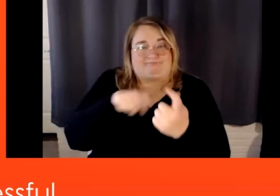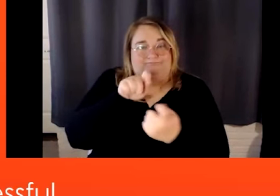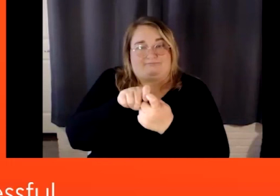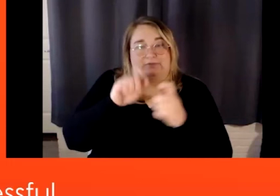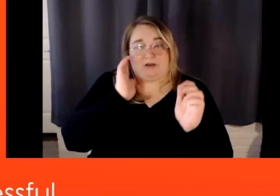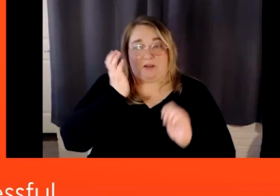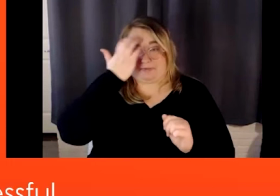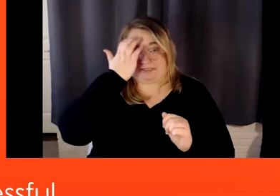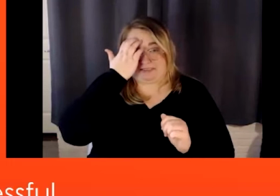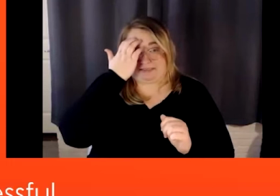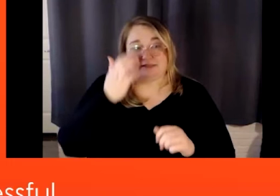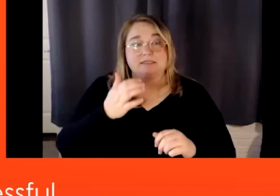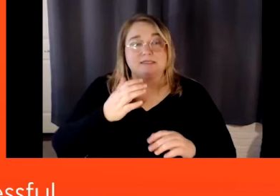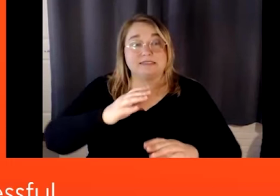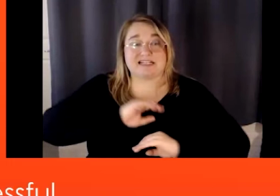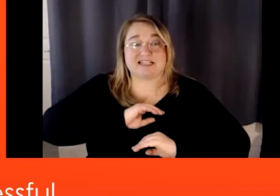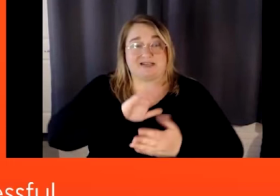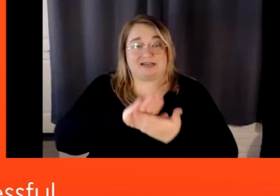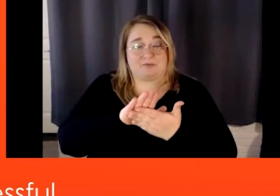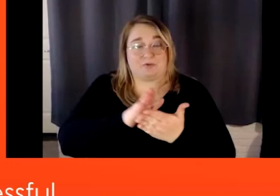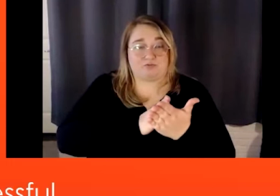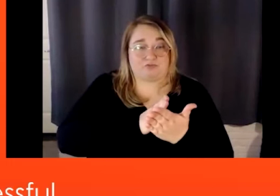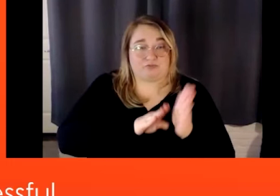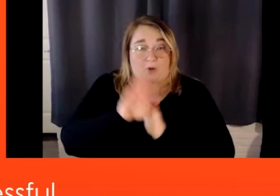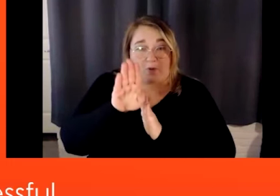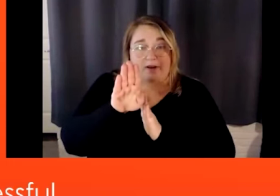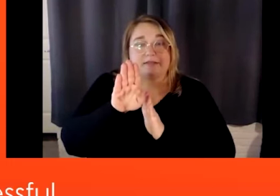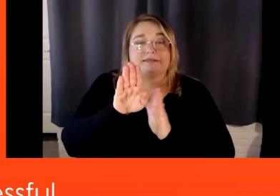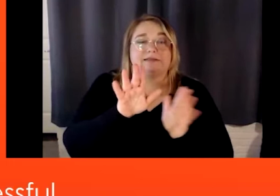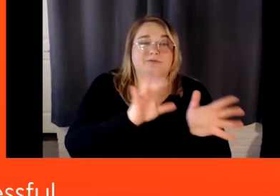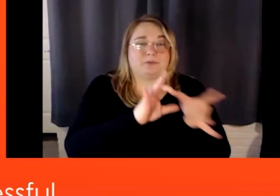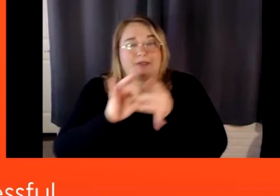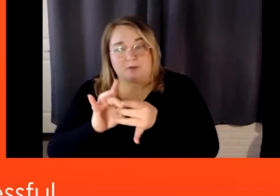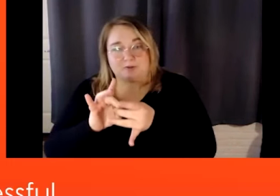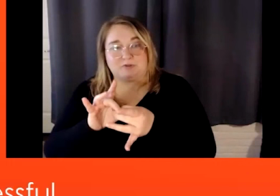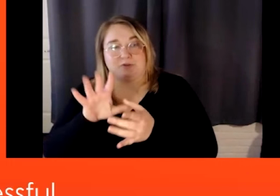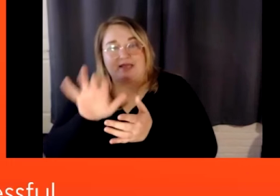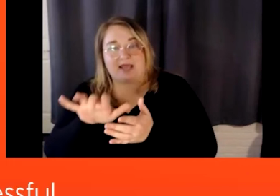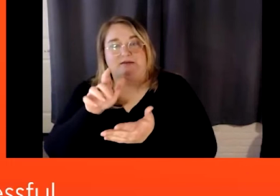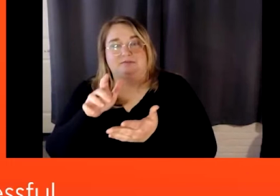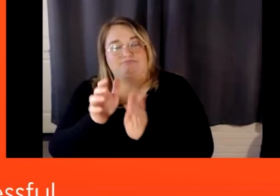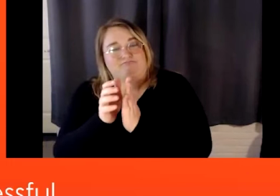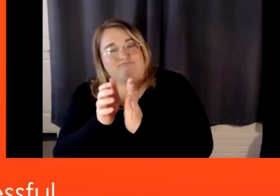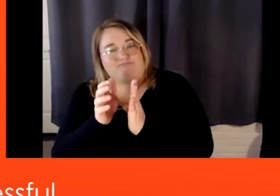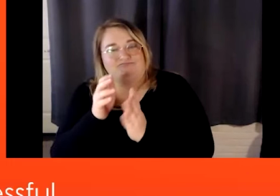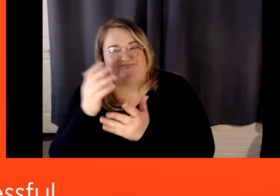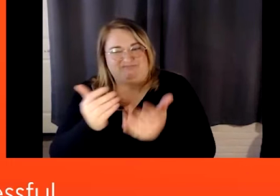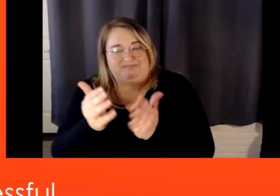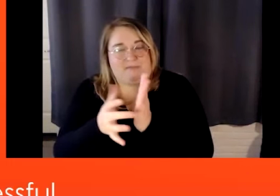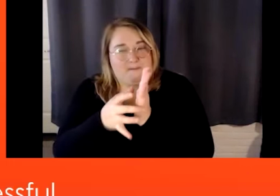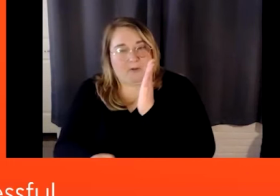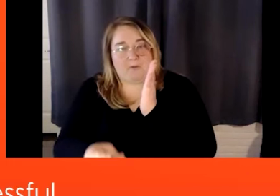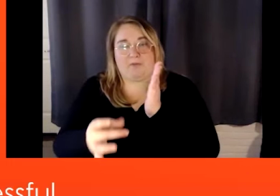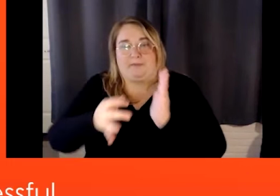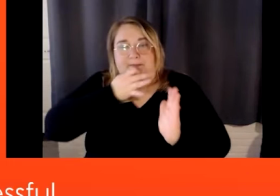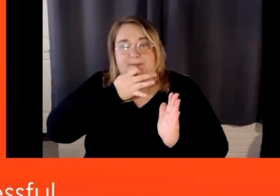talking about what would industry expect? If, and it really doesn't matter what that industry might